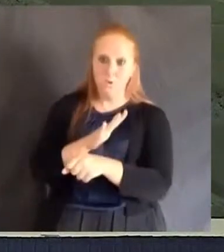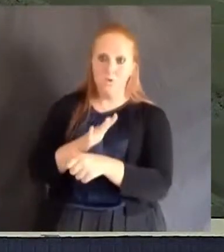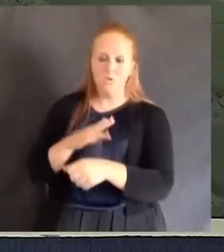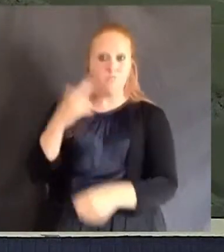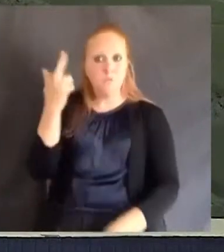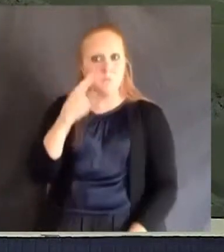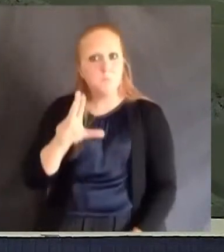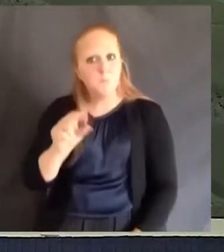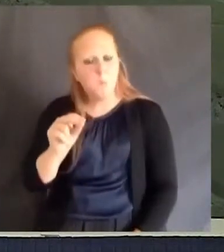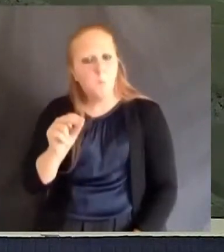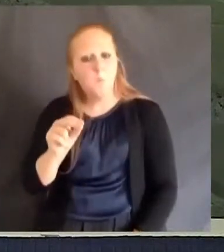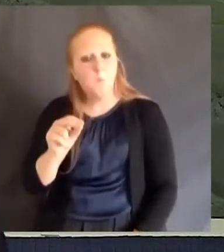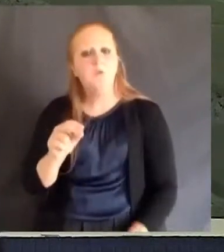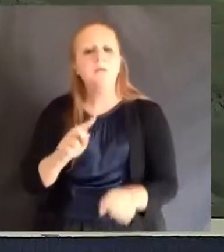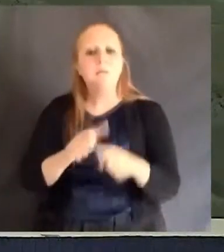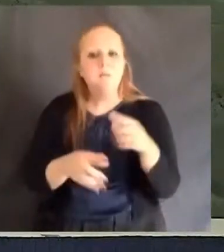contributing